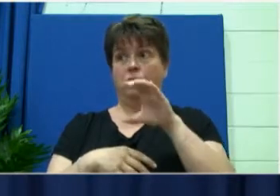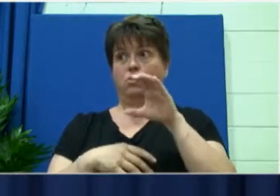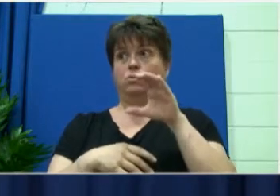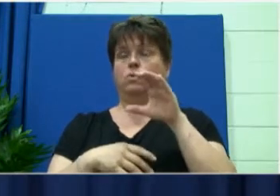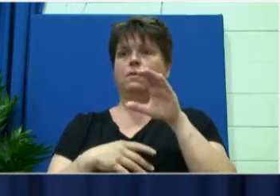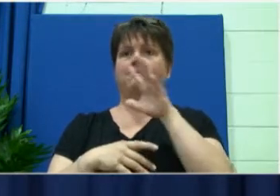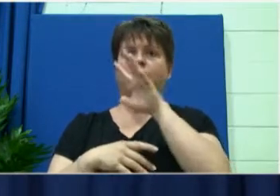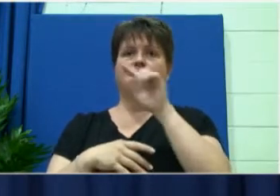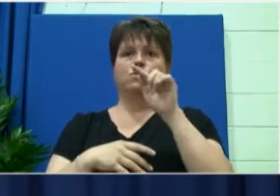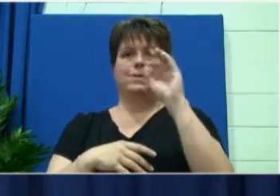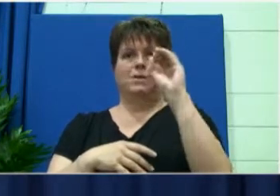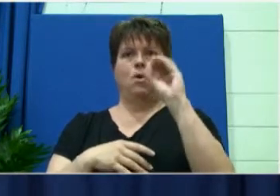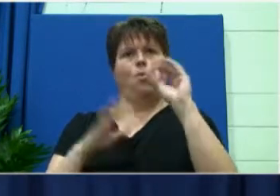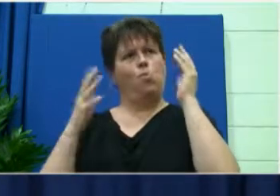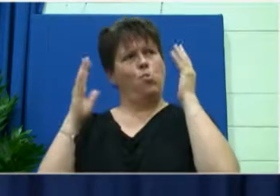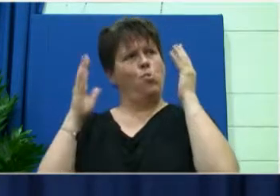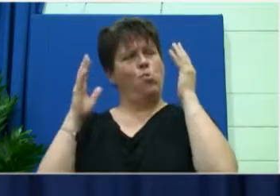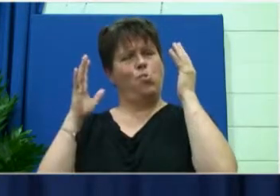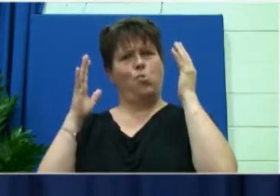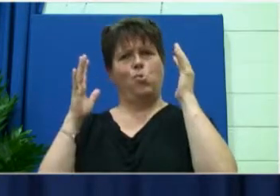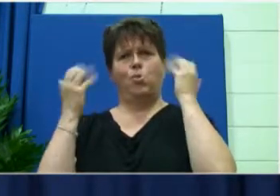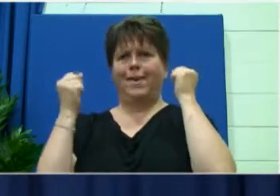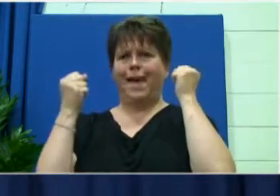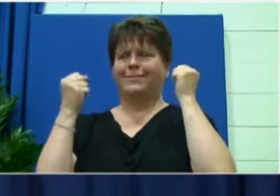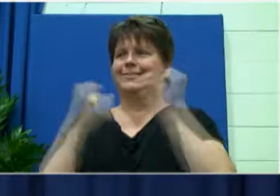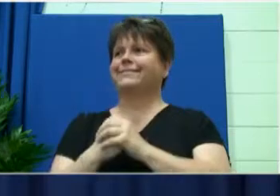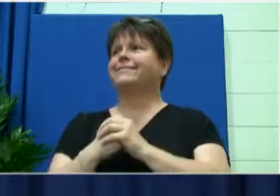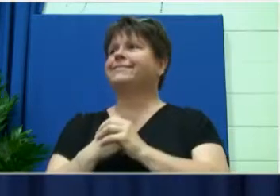a score of 5-0. Congratulations.